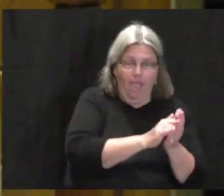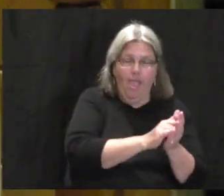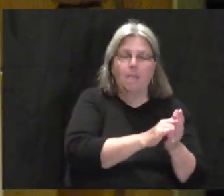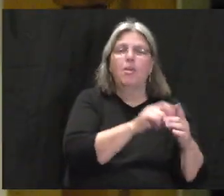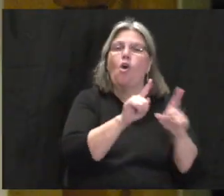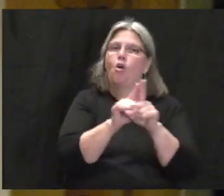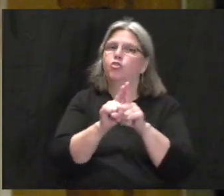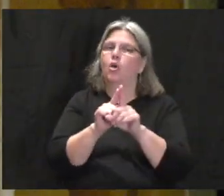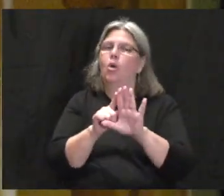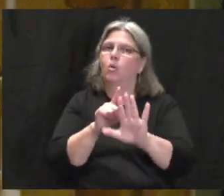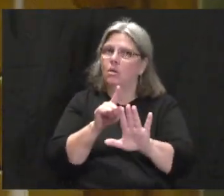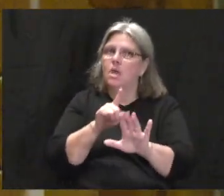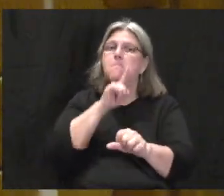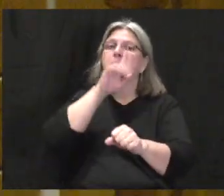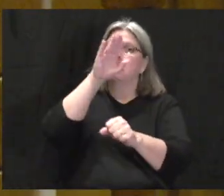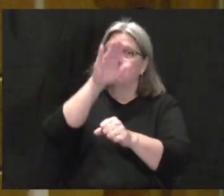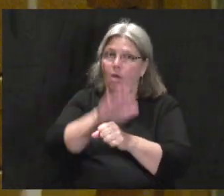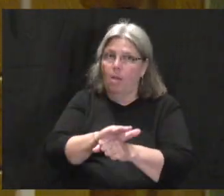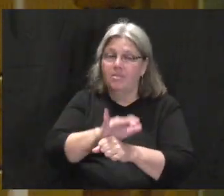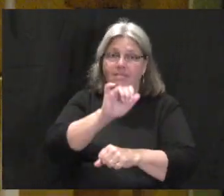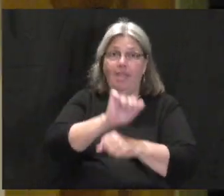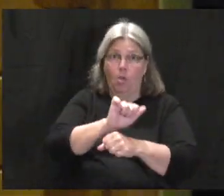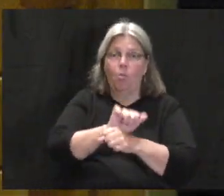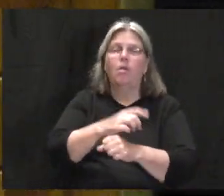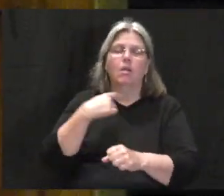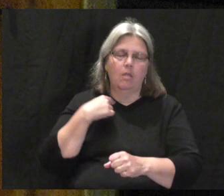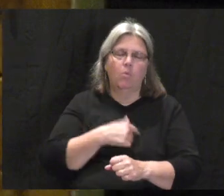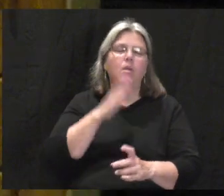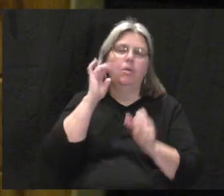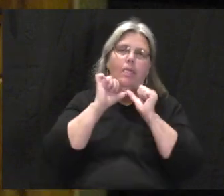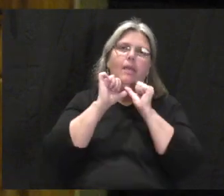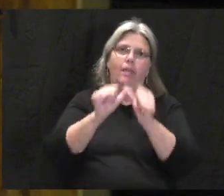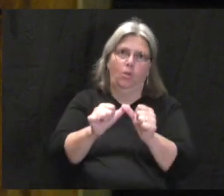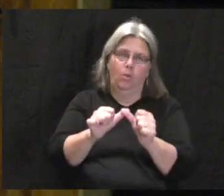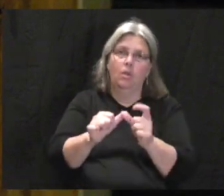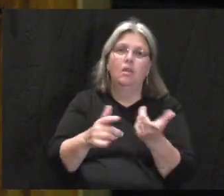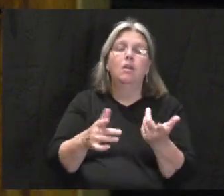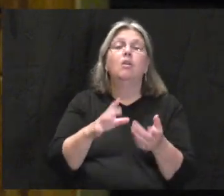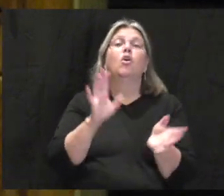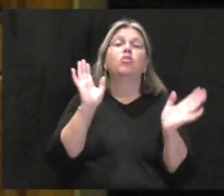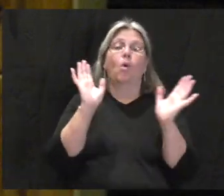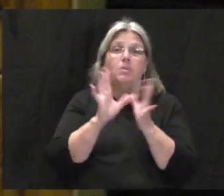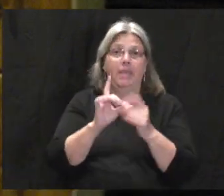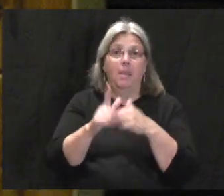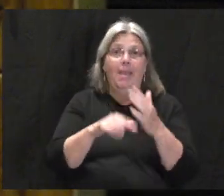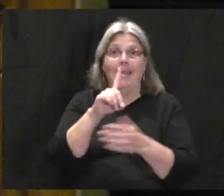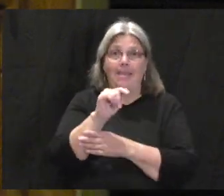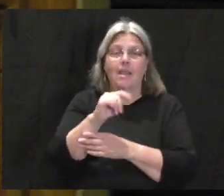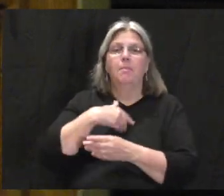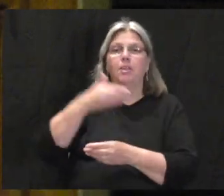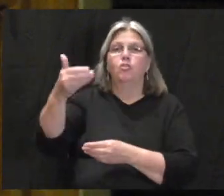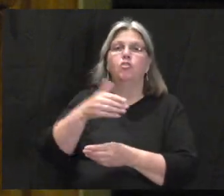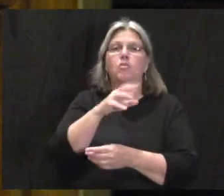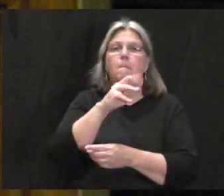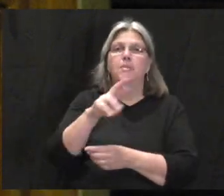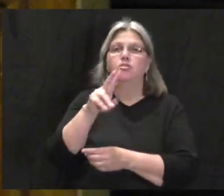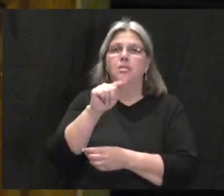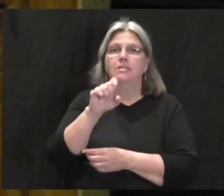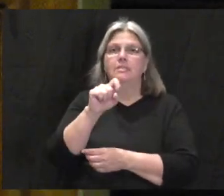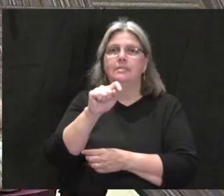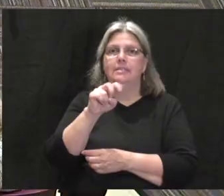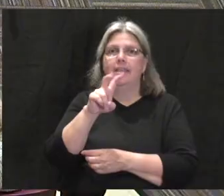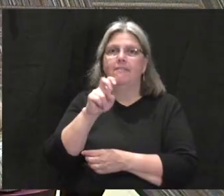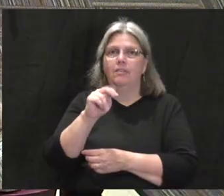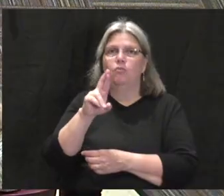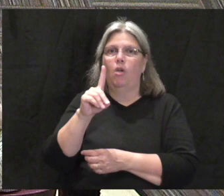in our commitment to you that the work is going to continue. And speaking of data, I'm going to introduce Mr. Stephen Rudder, who is going to talk about what